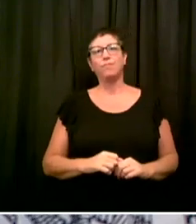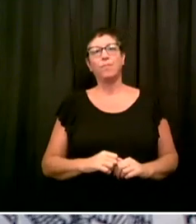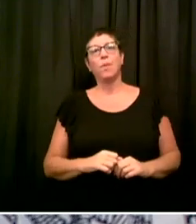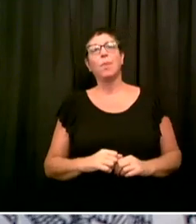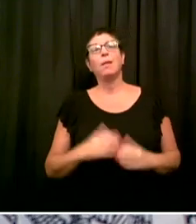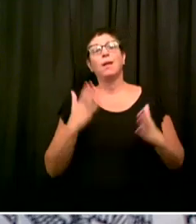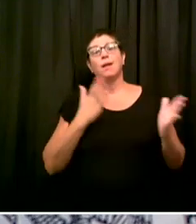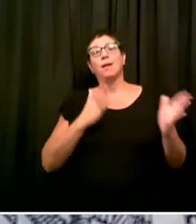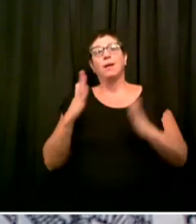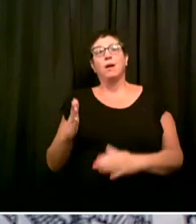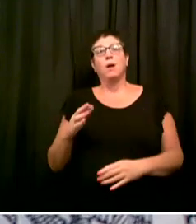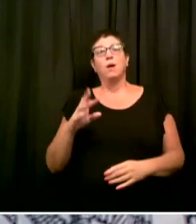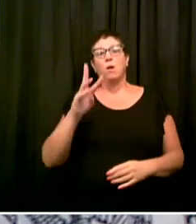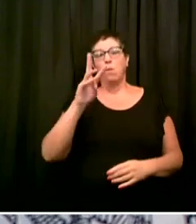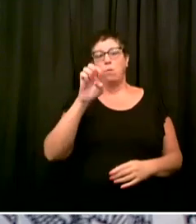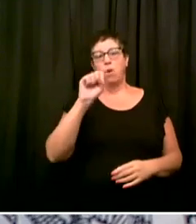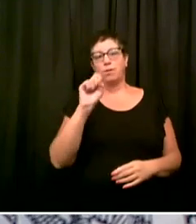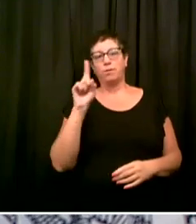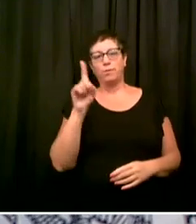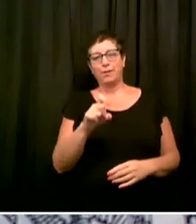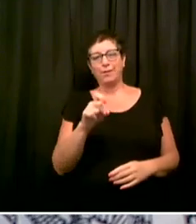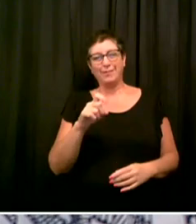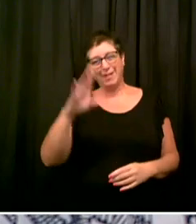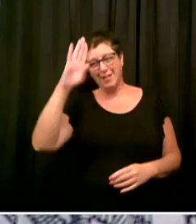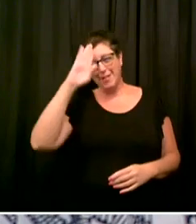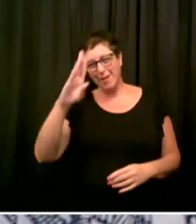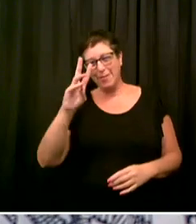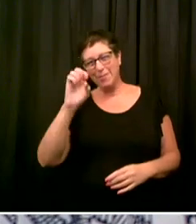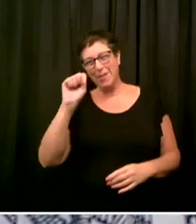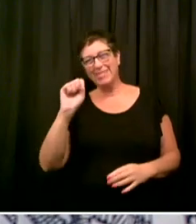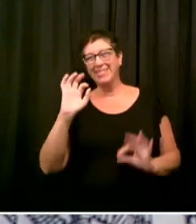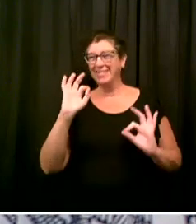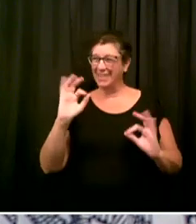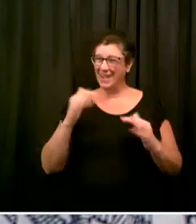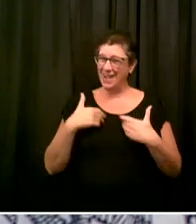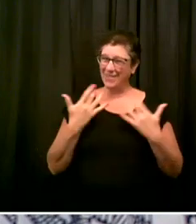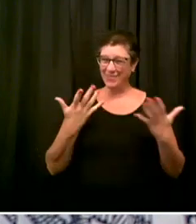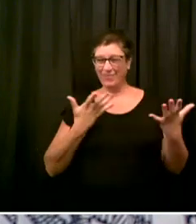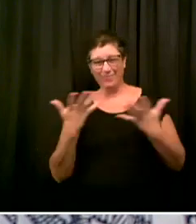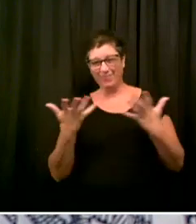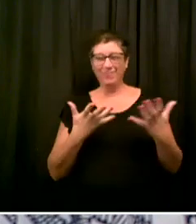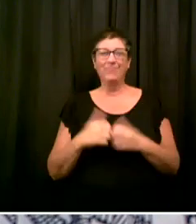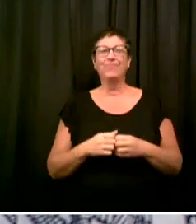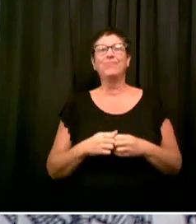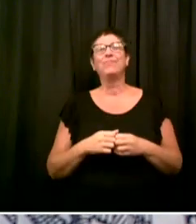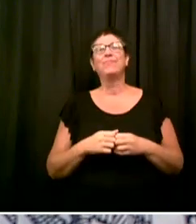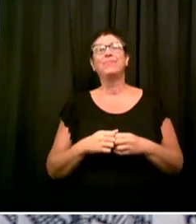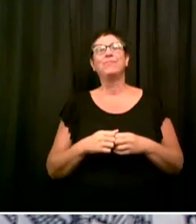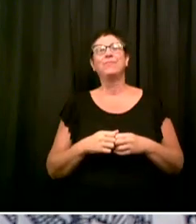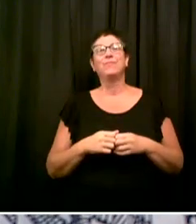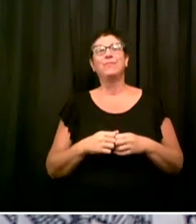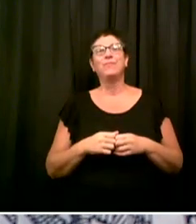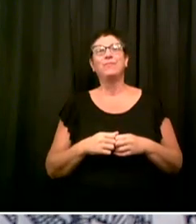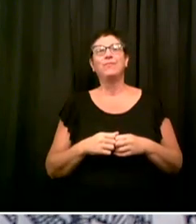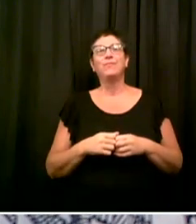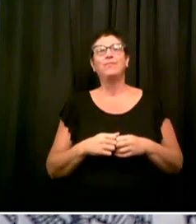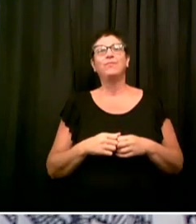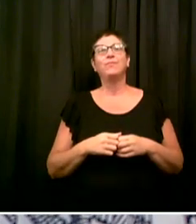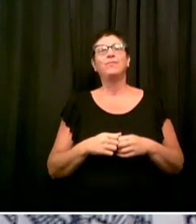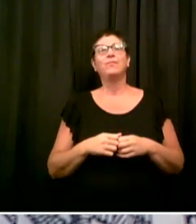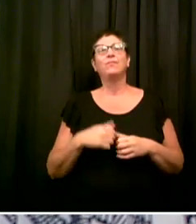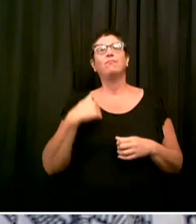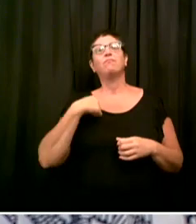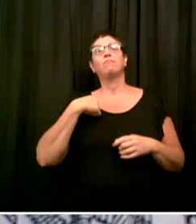Hello, Mr. Mayor. Hope you can hear me now. How you doing, Steve? I'm doing well, and as a native New Yorker, I want to say I've showed